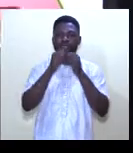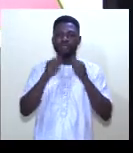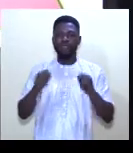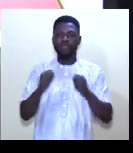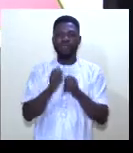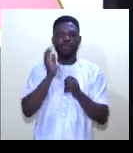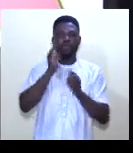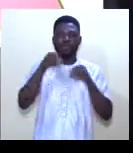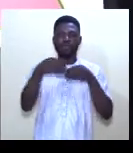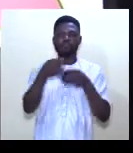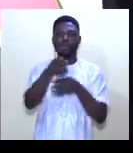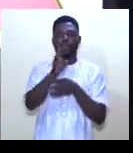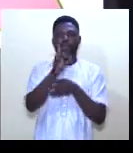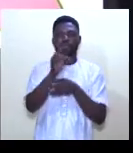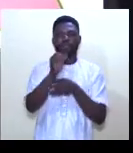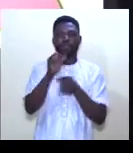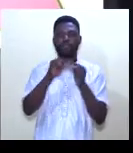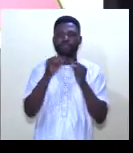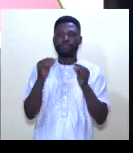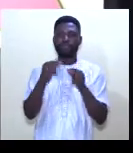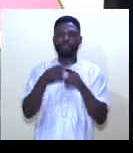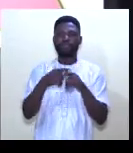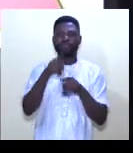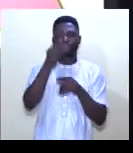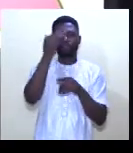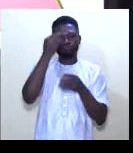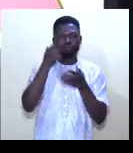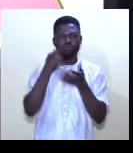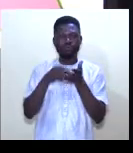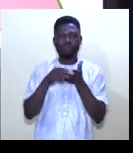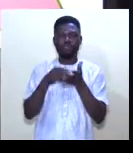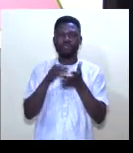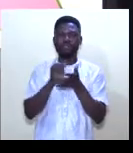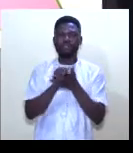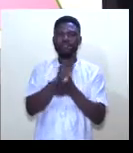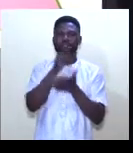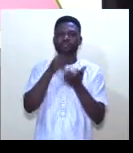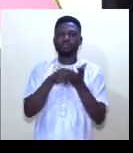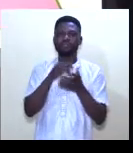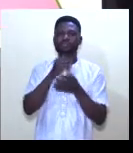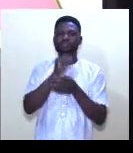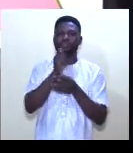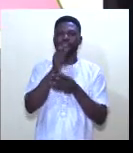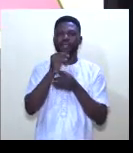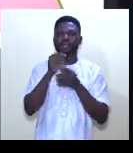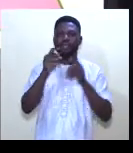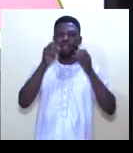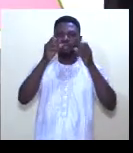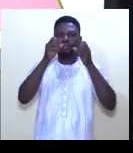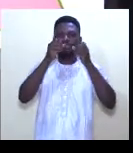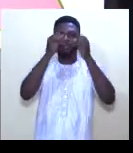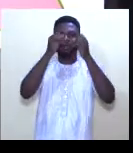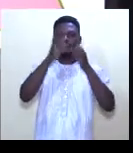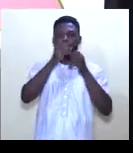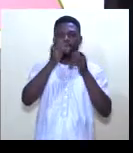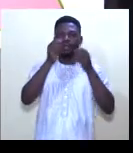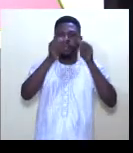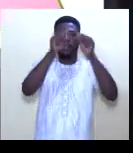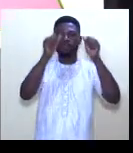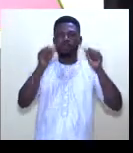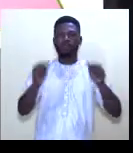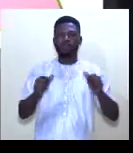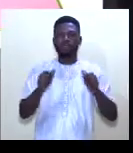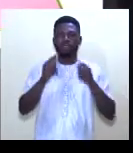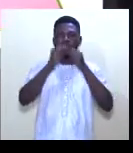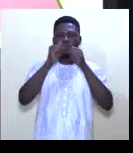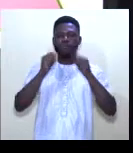a triangle will give you 180 degrees. But you notice that this is an isosceles triangle, which means